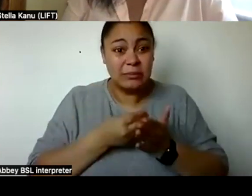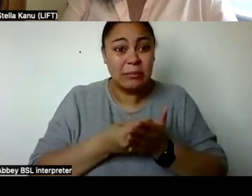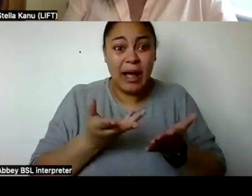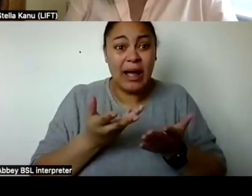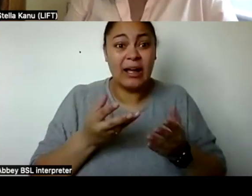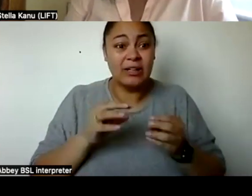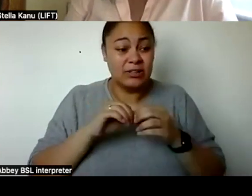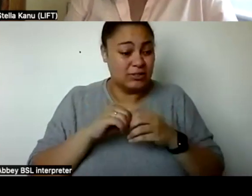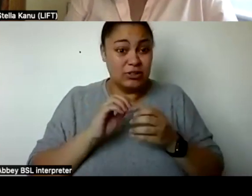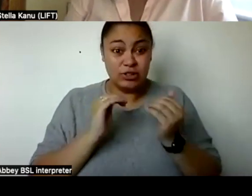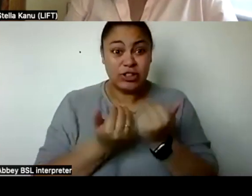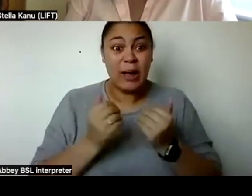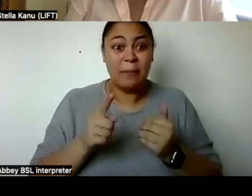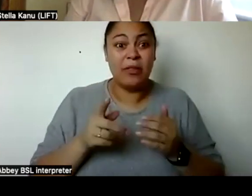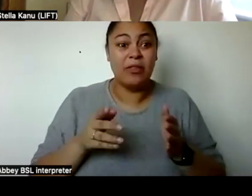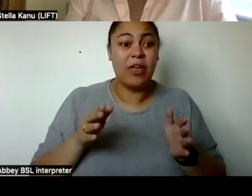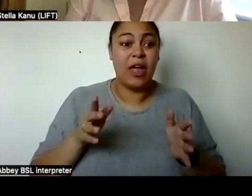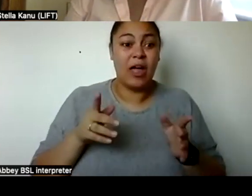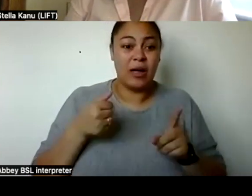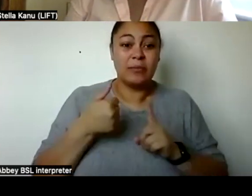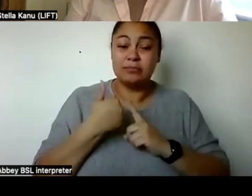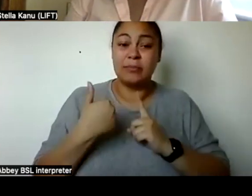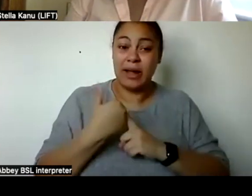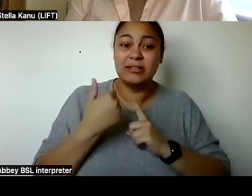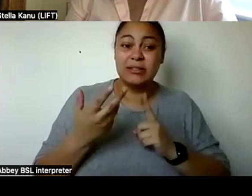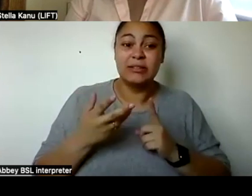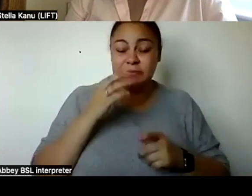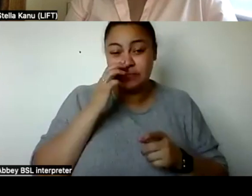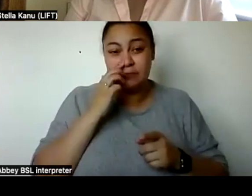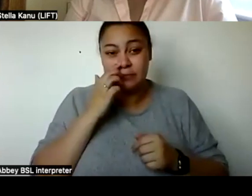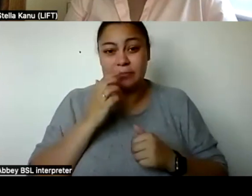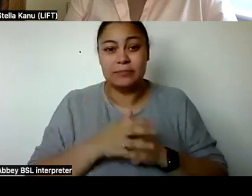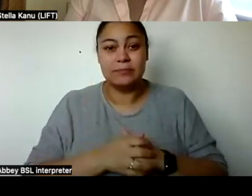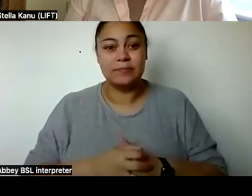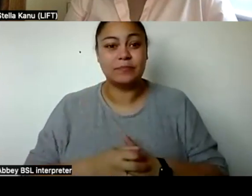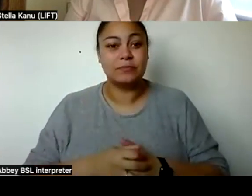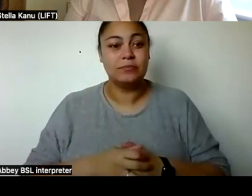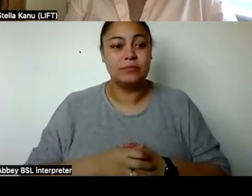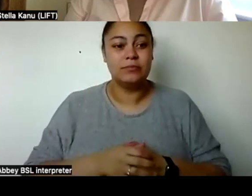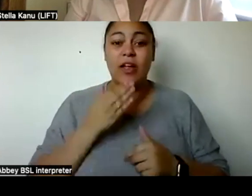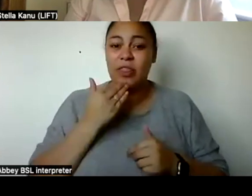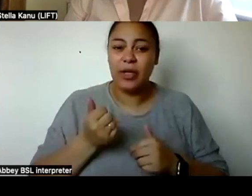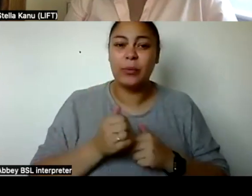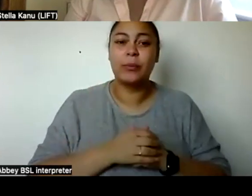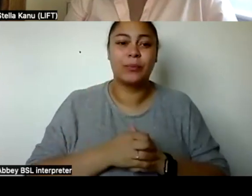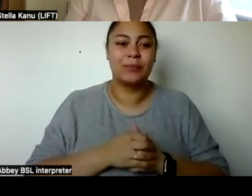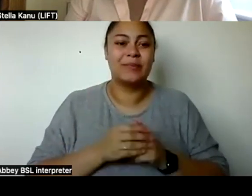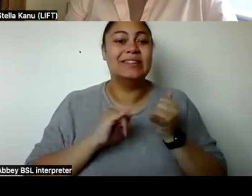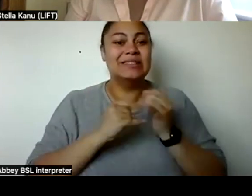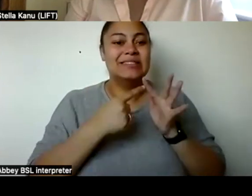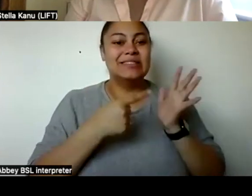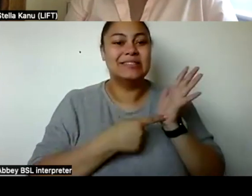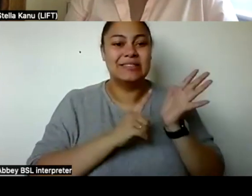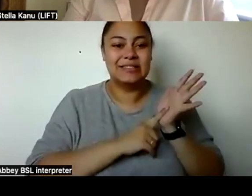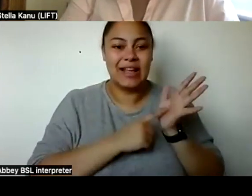shaping your current and future models and practices. Thank you so much. Stella and Tom, I'm